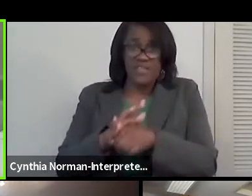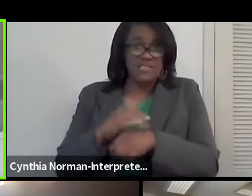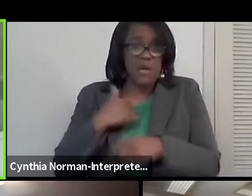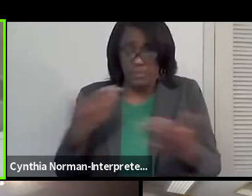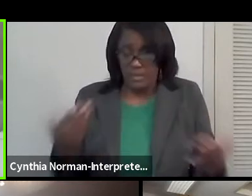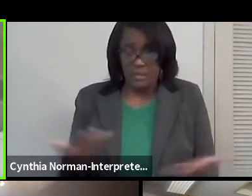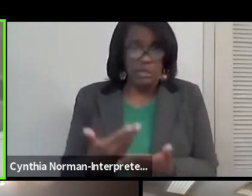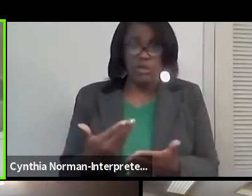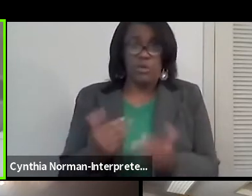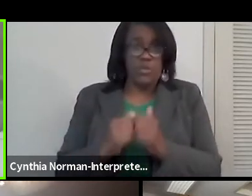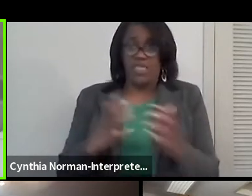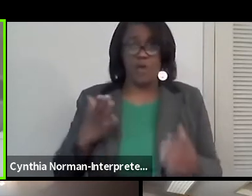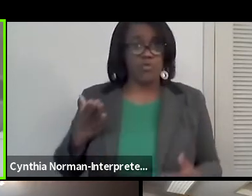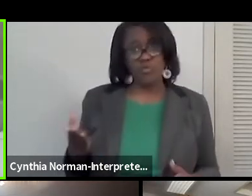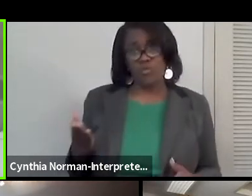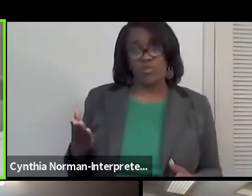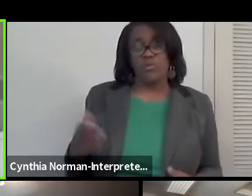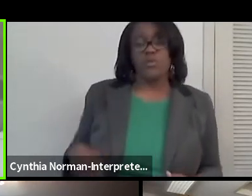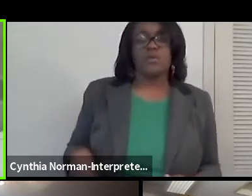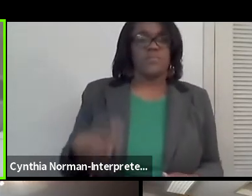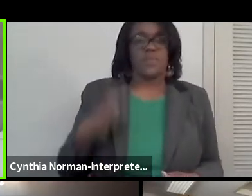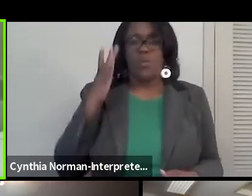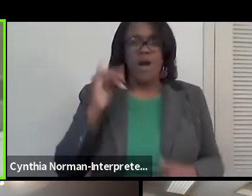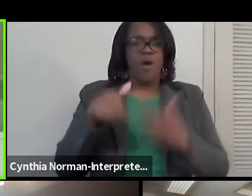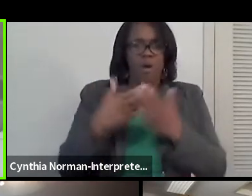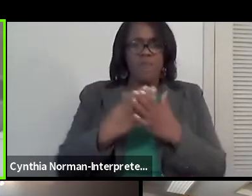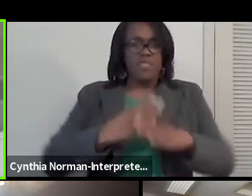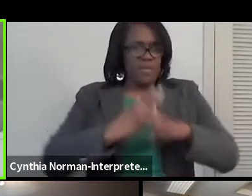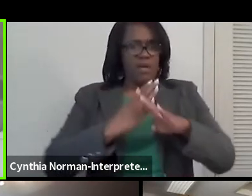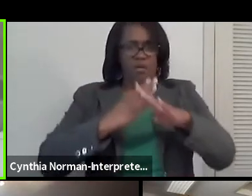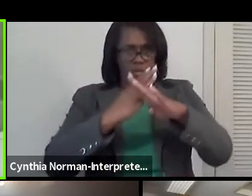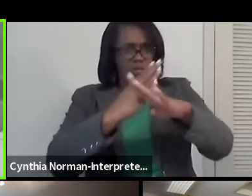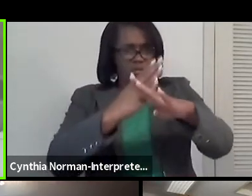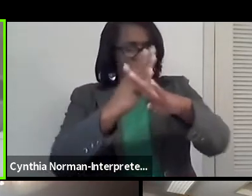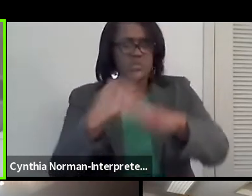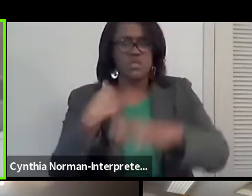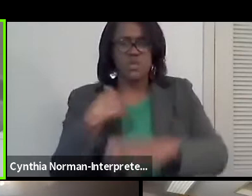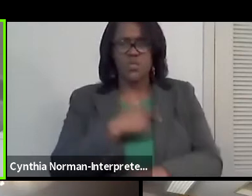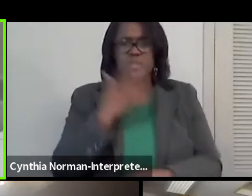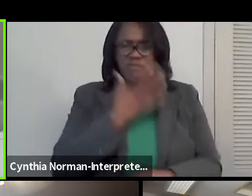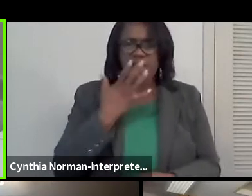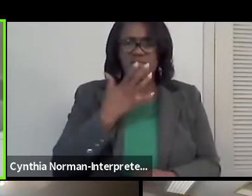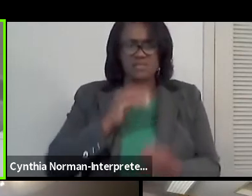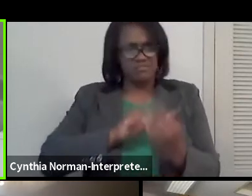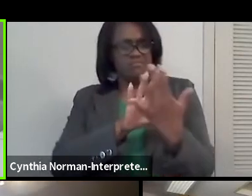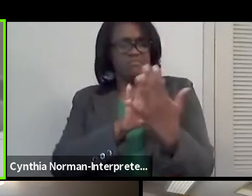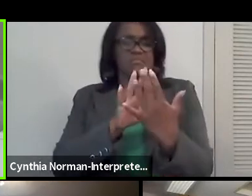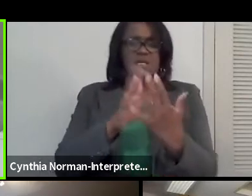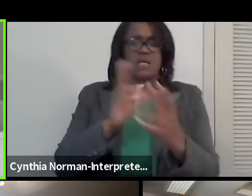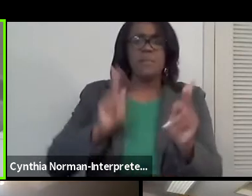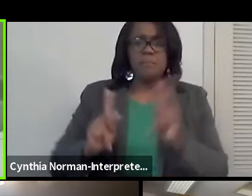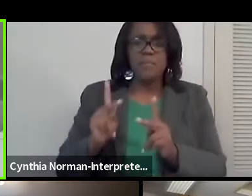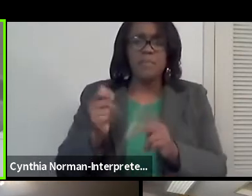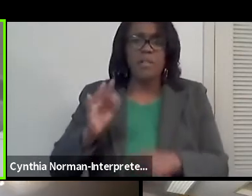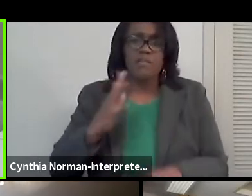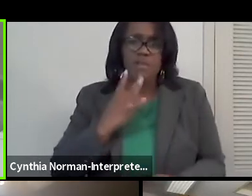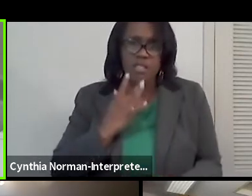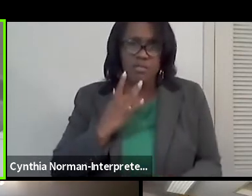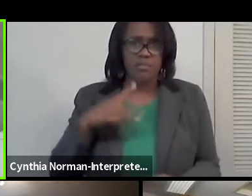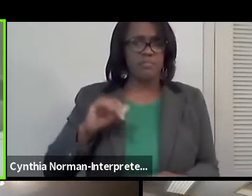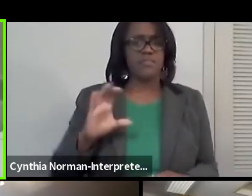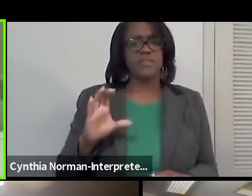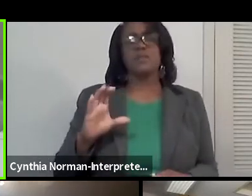now, because of all of those barriers that we face as people of color in this particular field. I mean, especially in the USA, it's just